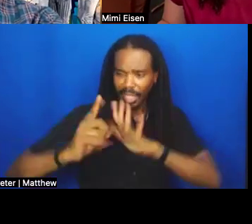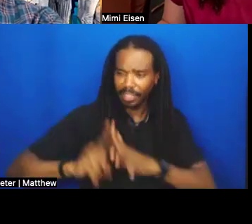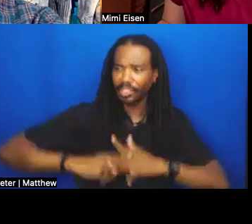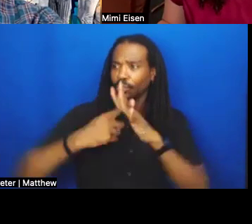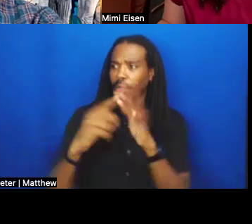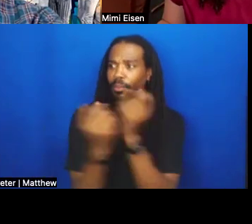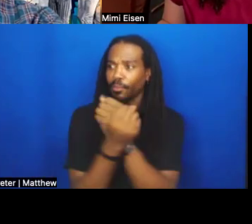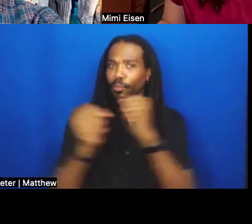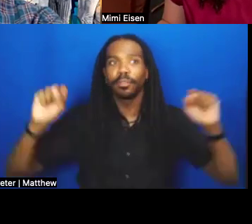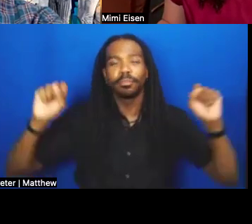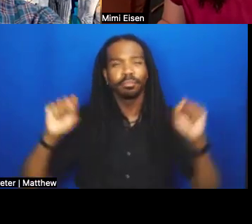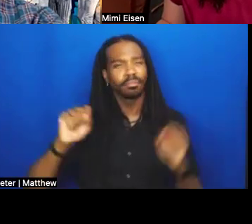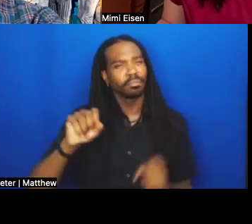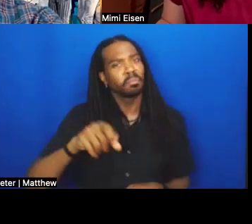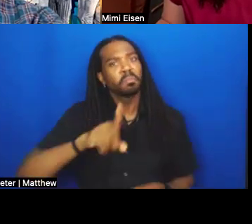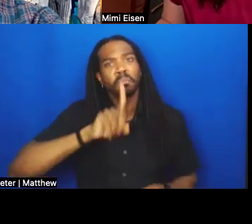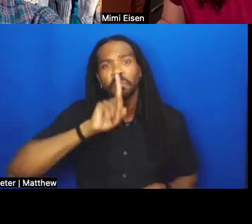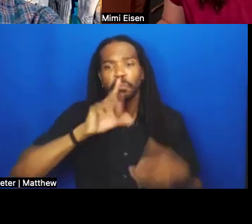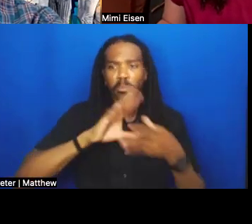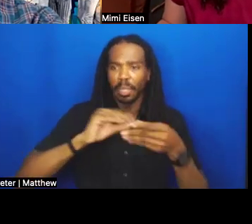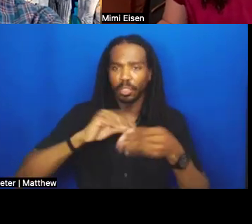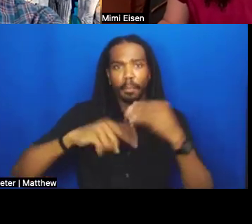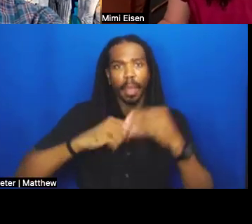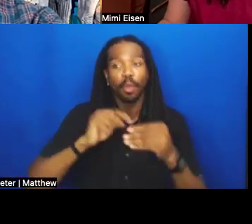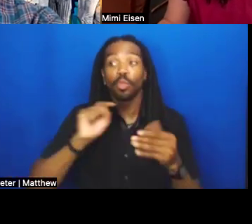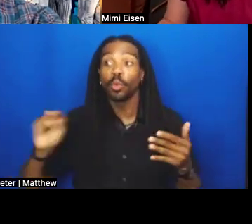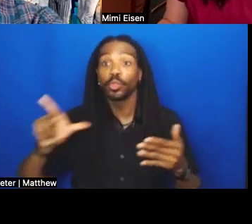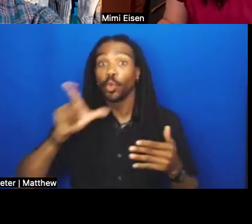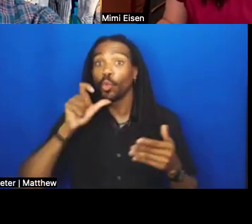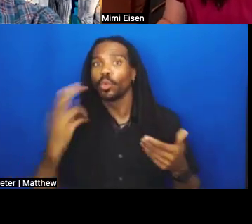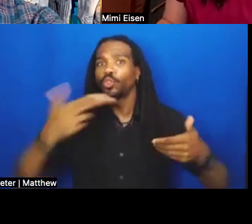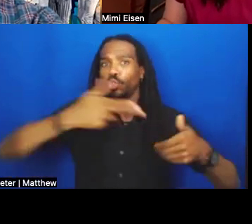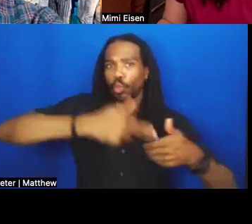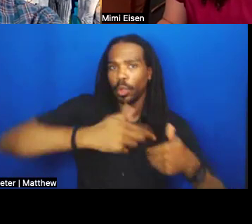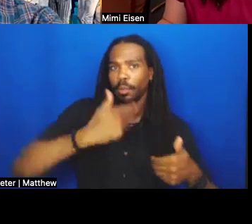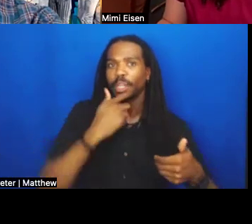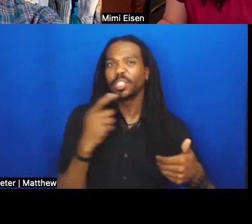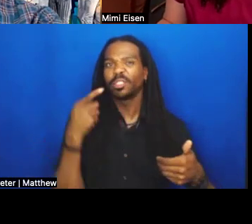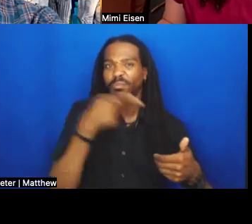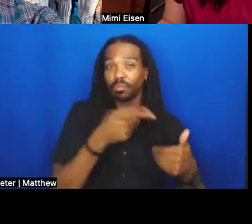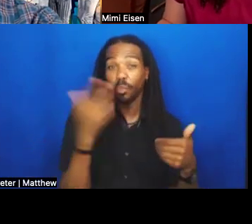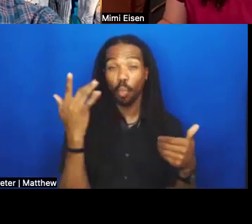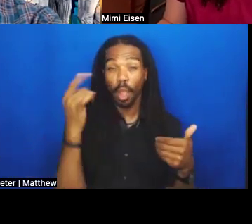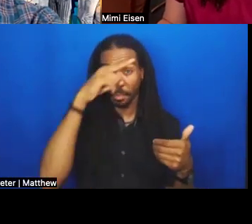who actually fought on the side of the British because the British said, we will